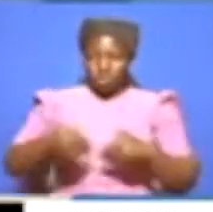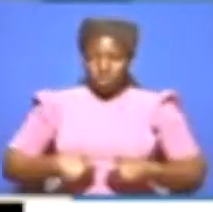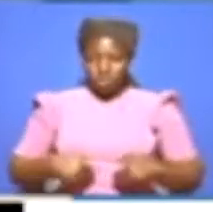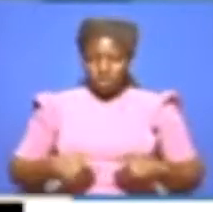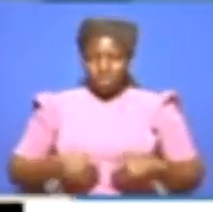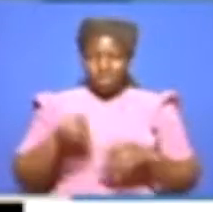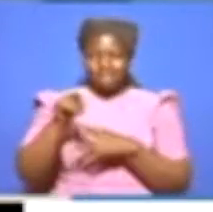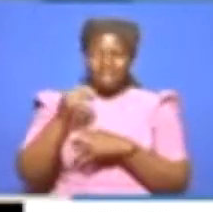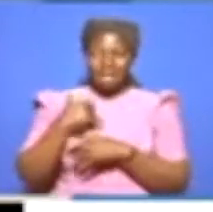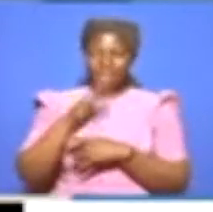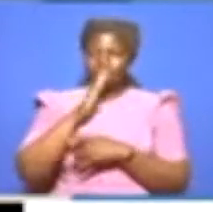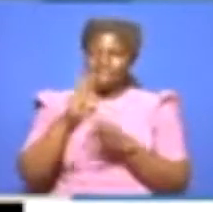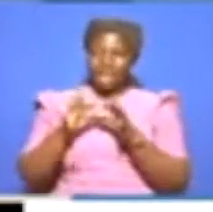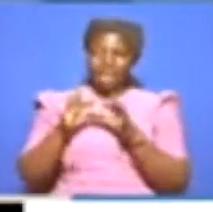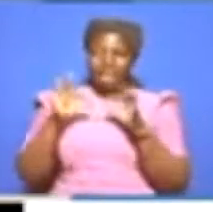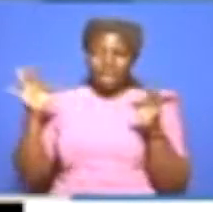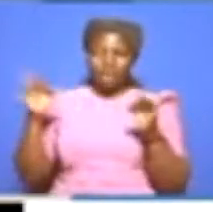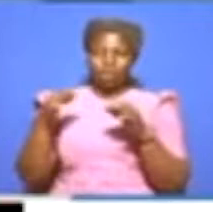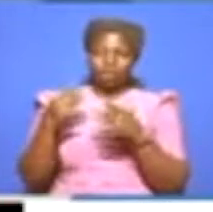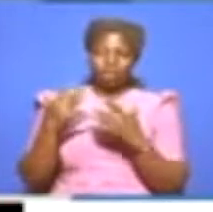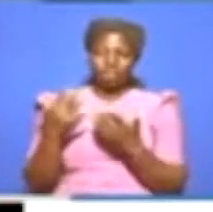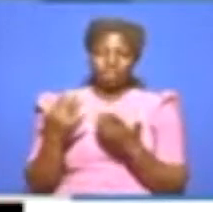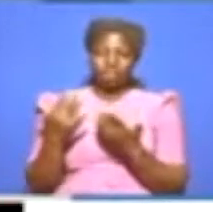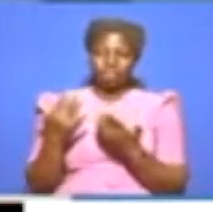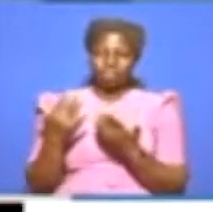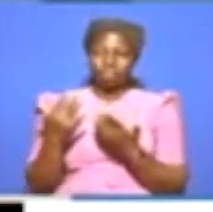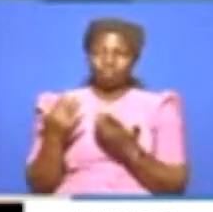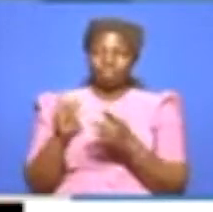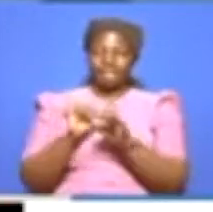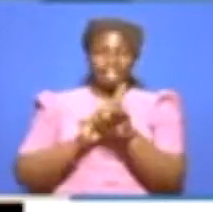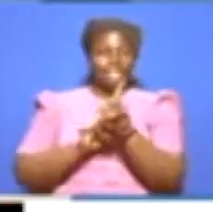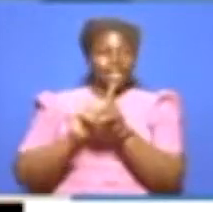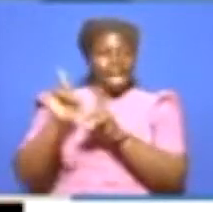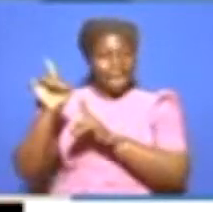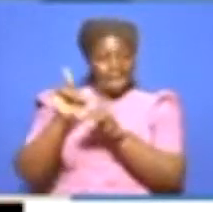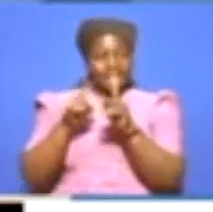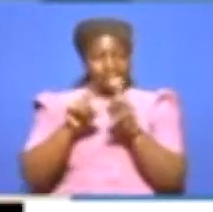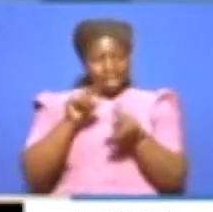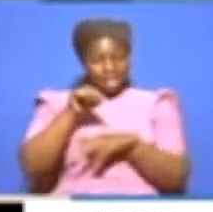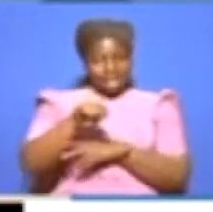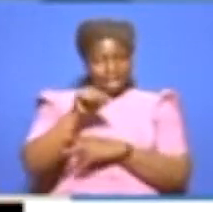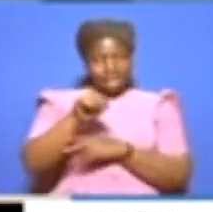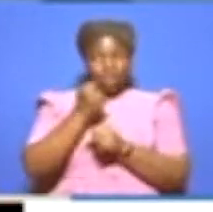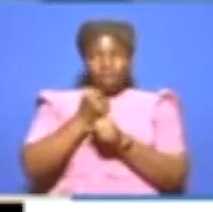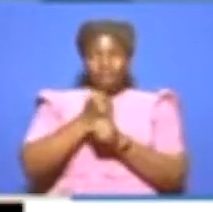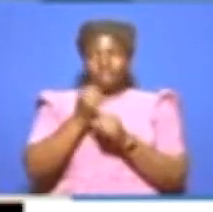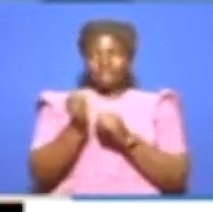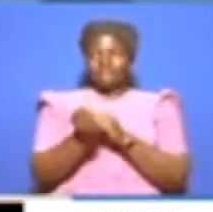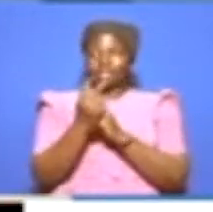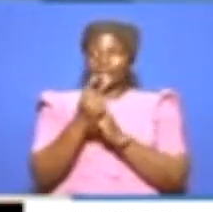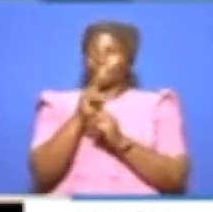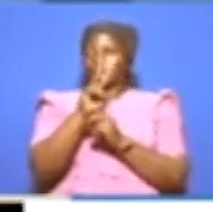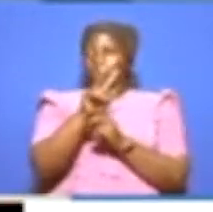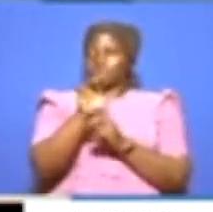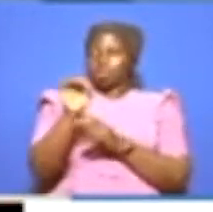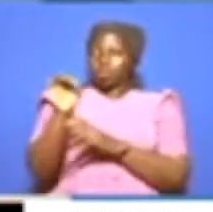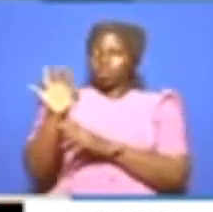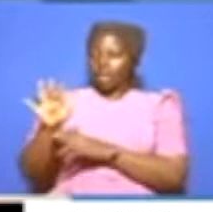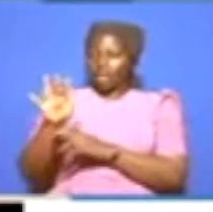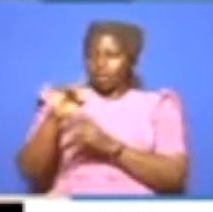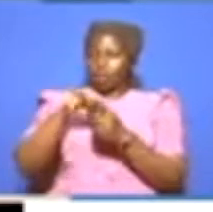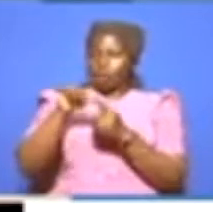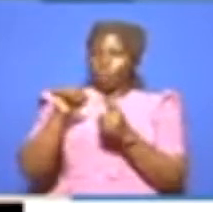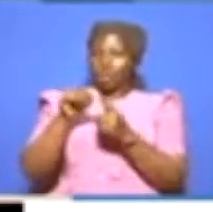how it started. I embarked on this journey in December 2005, when back then we were on internet